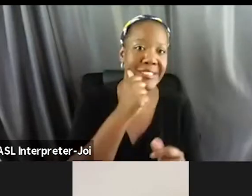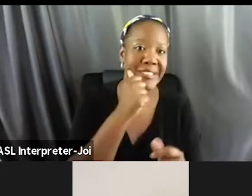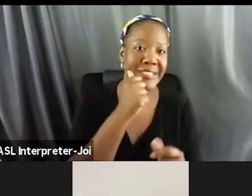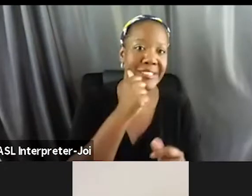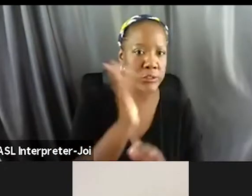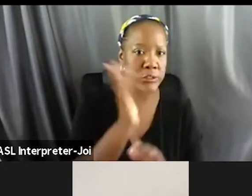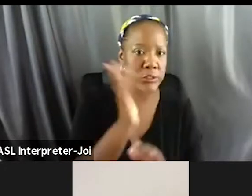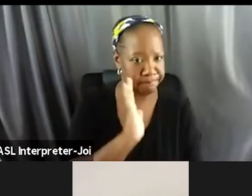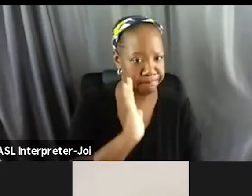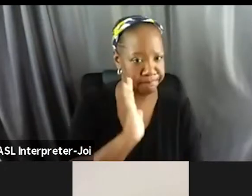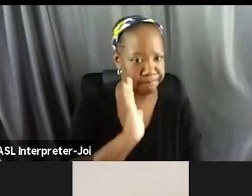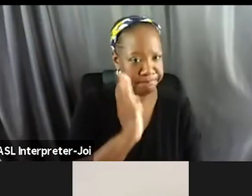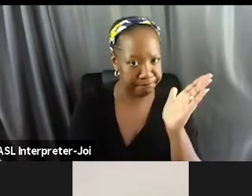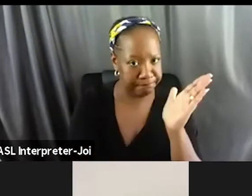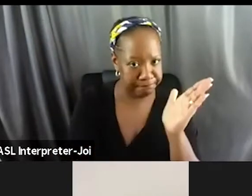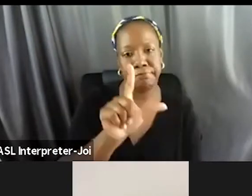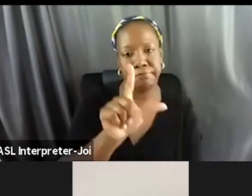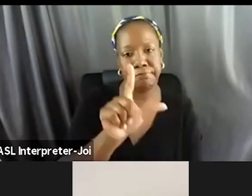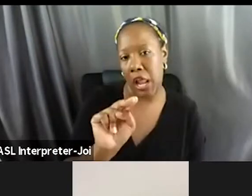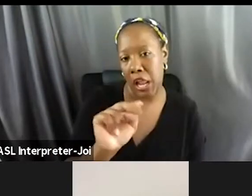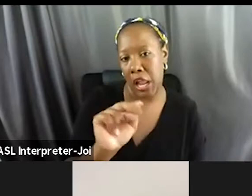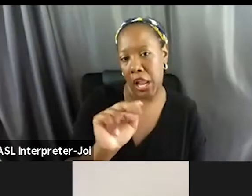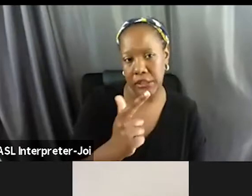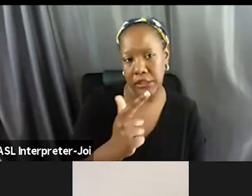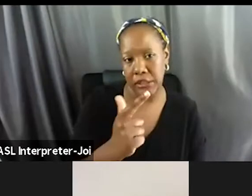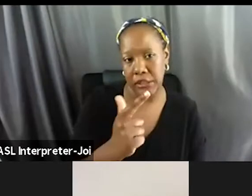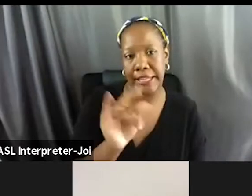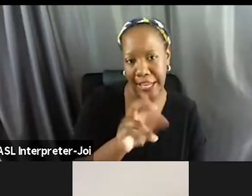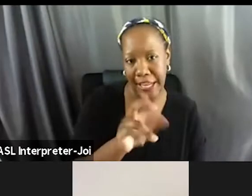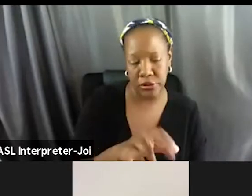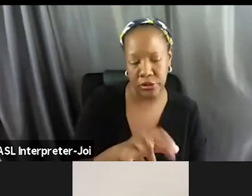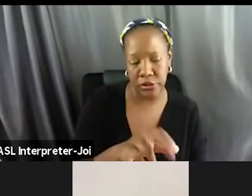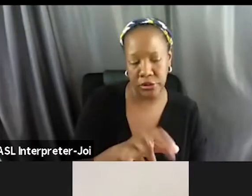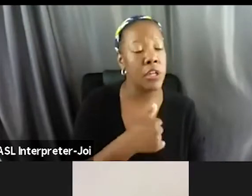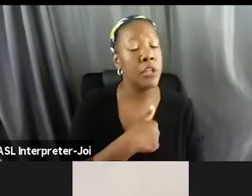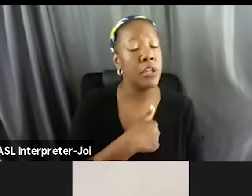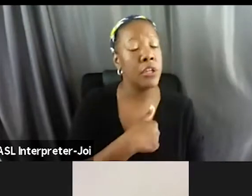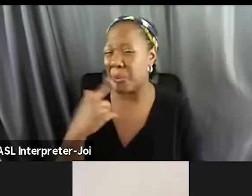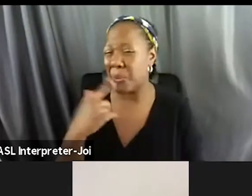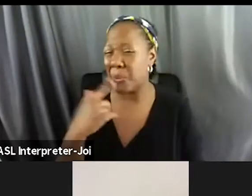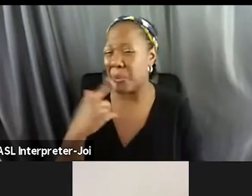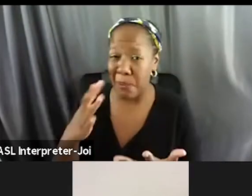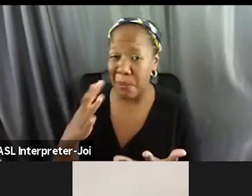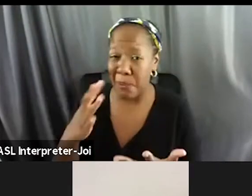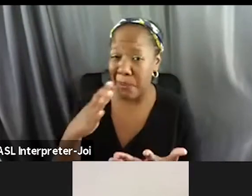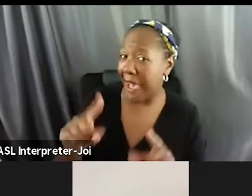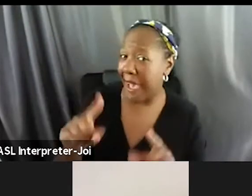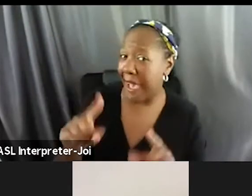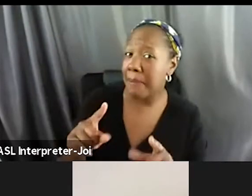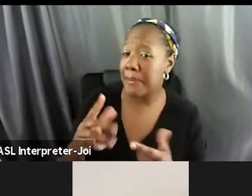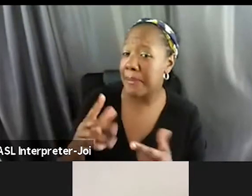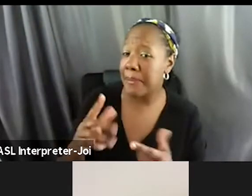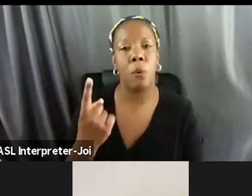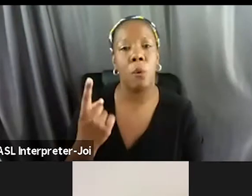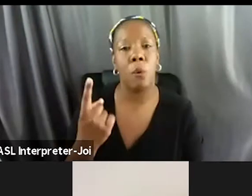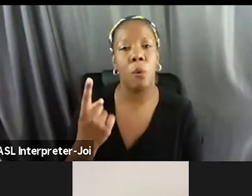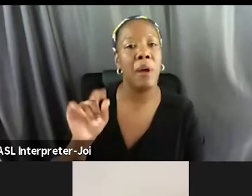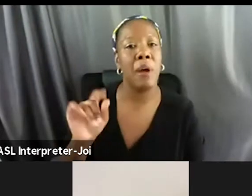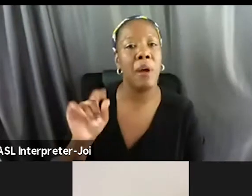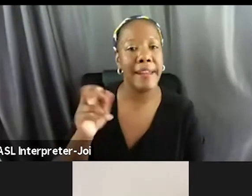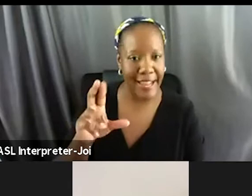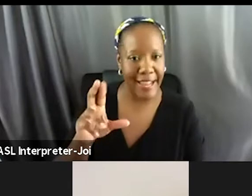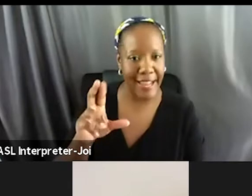I knew that after asking about, what was going to happen, one of the cancer drugs was going to take my hair